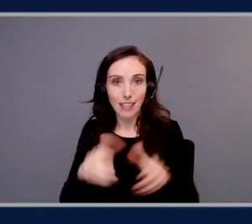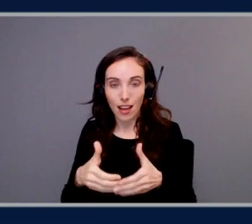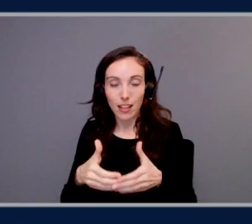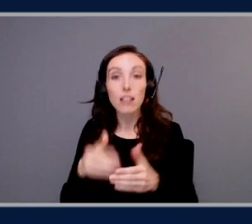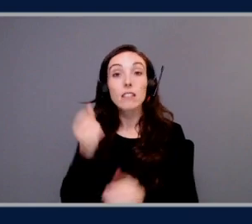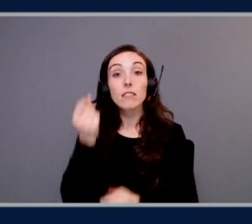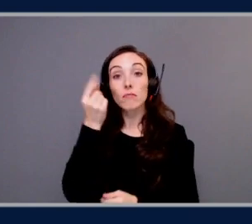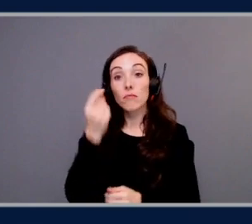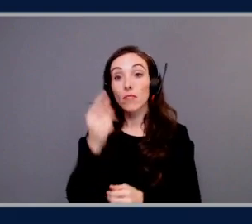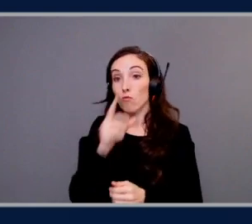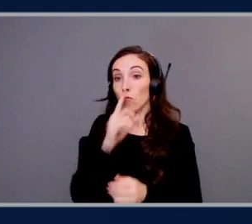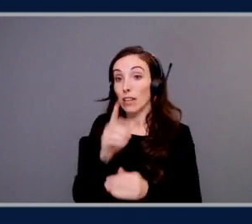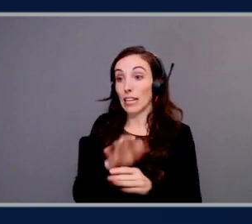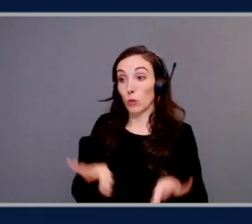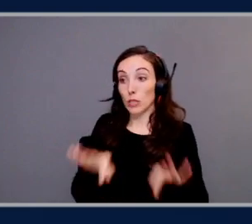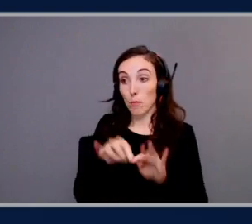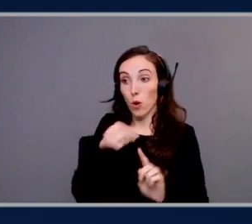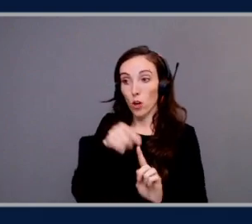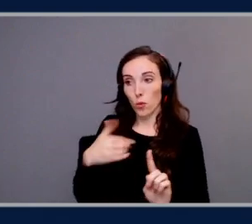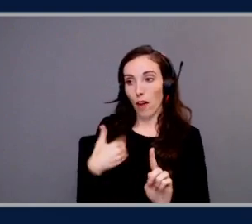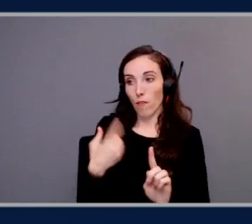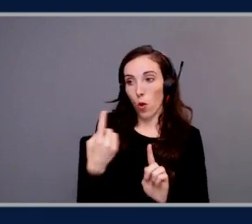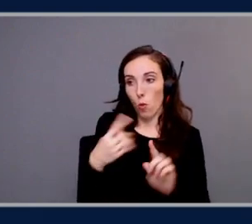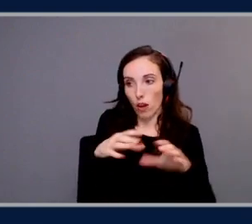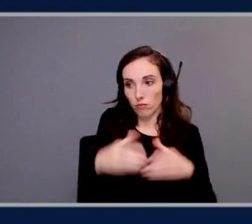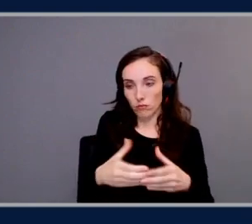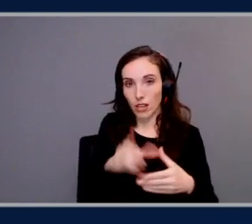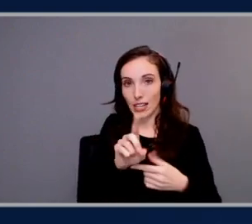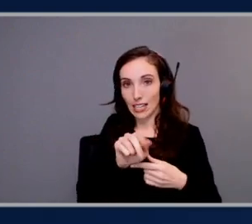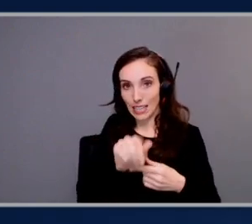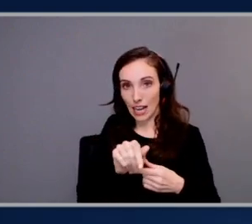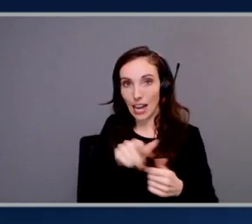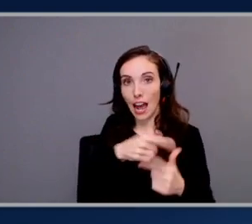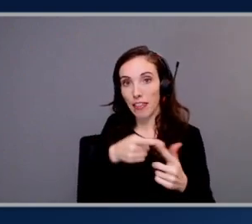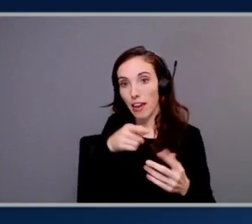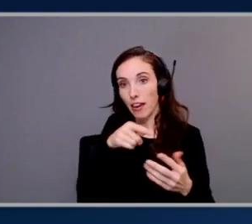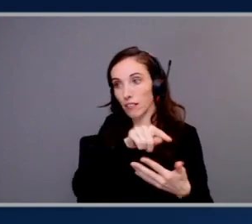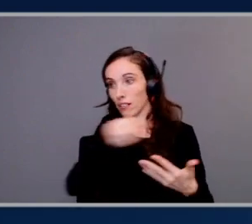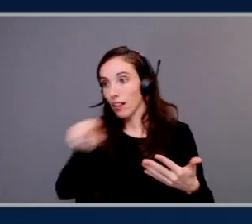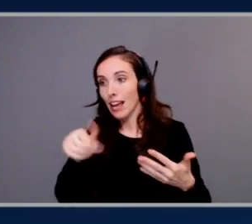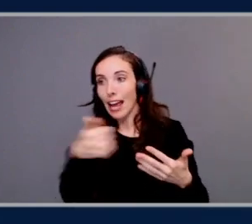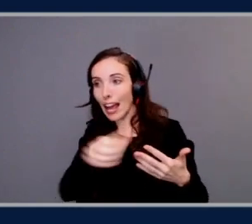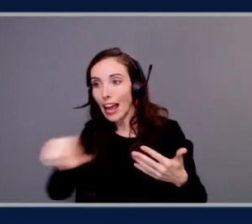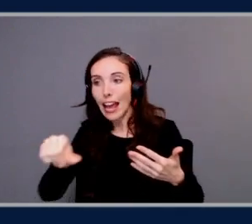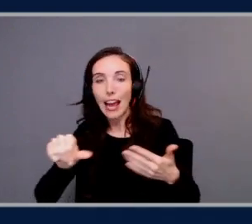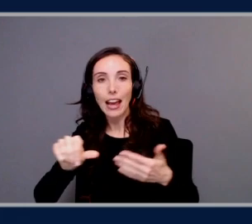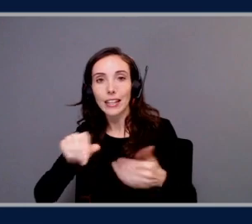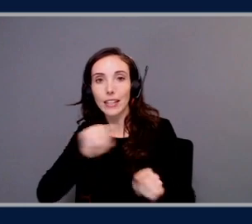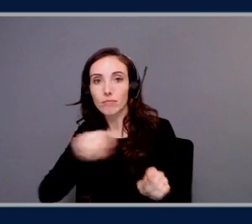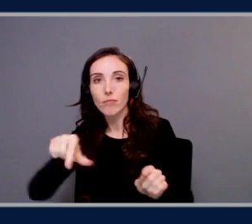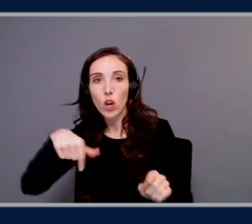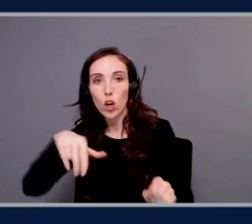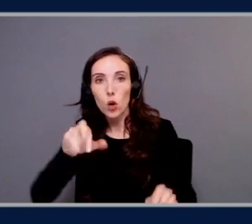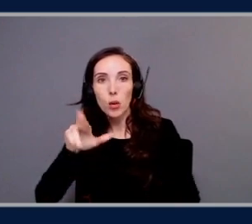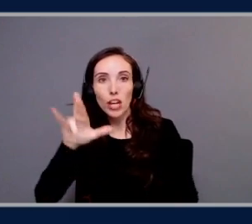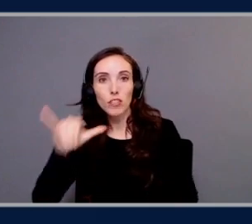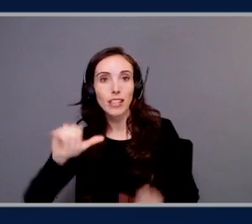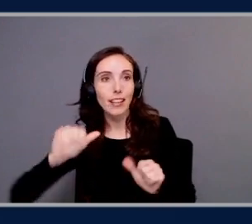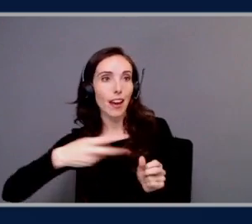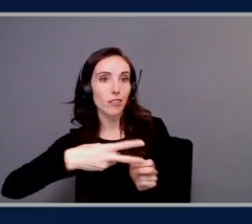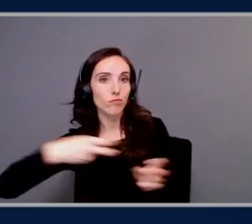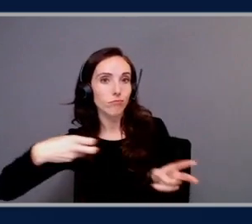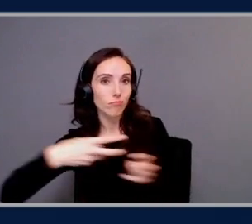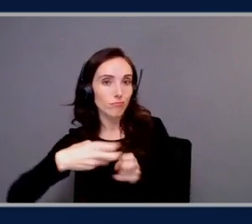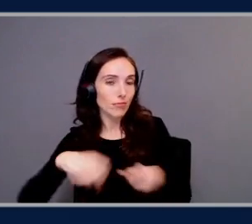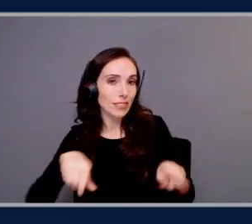one copy of the data, and then any query engine or any workload can run against it, Right. That is most important. Otherwise, you'll